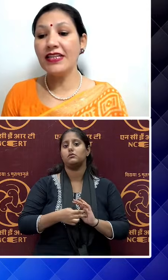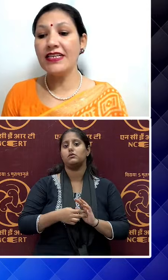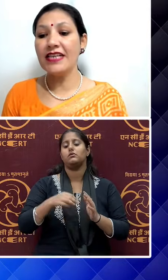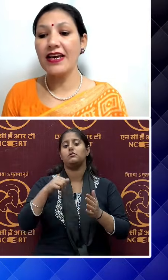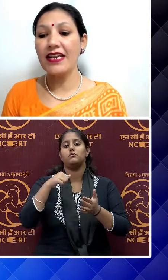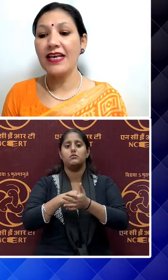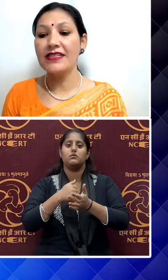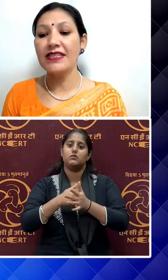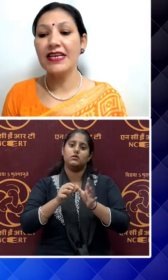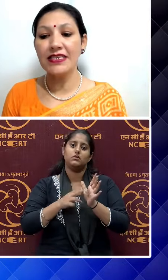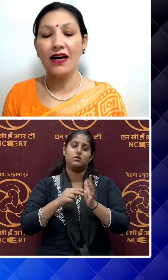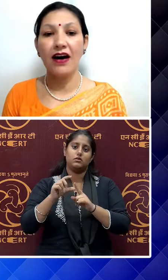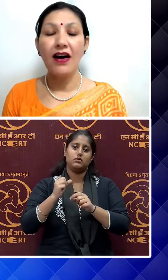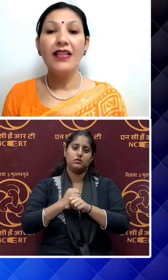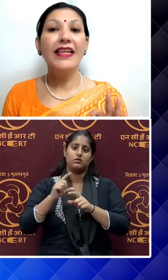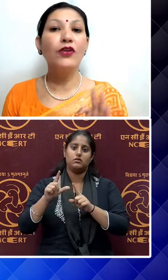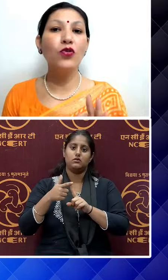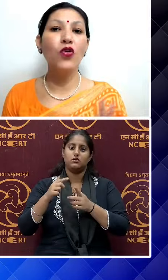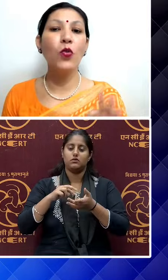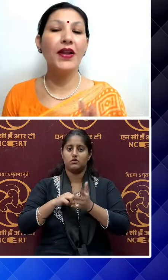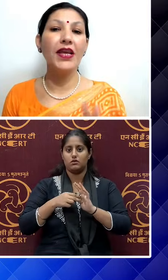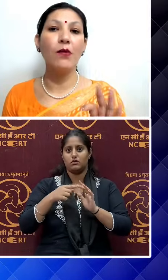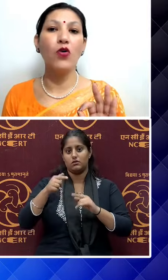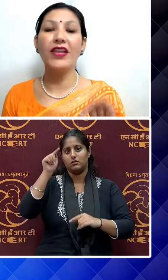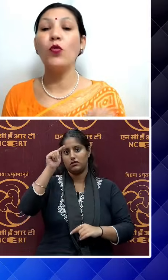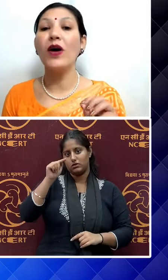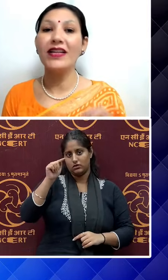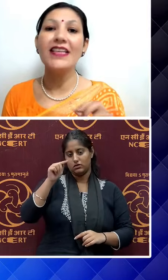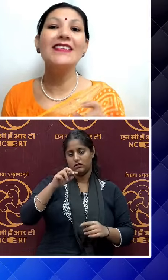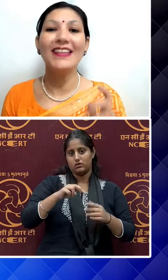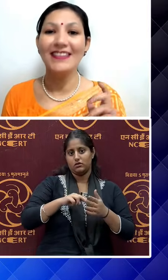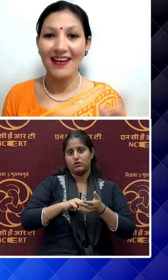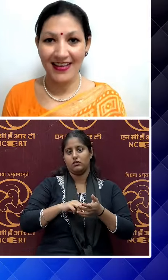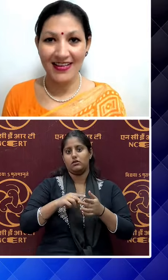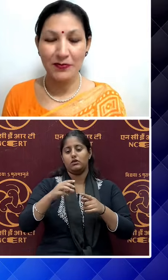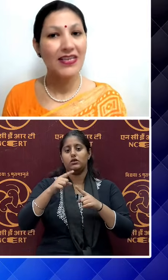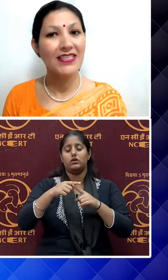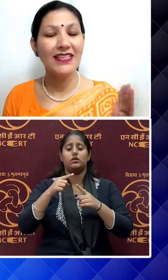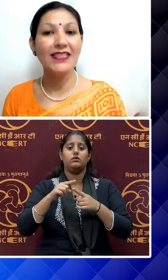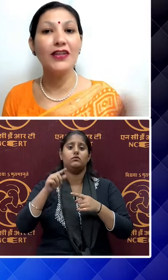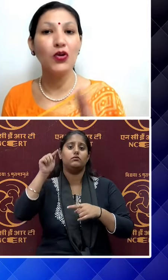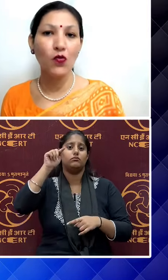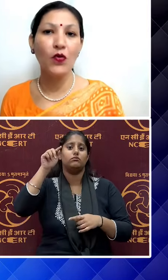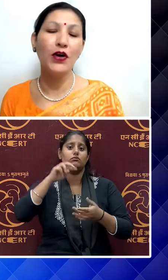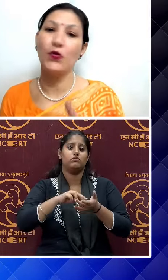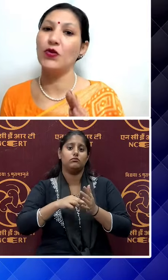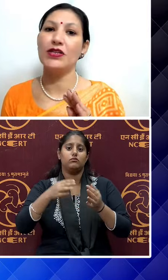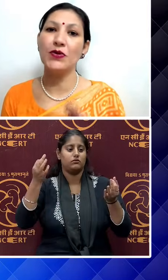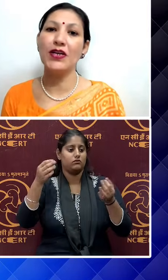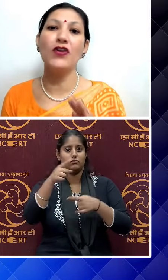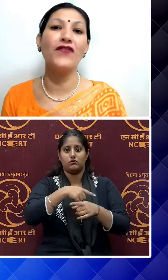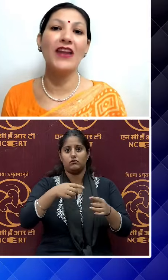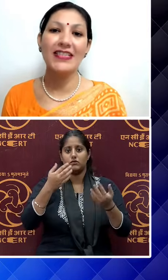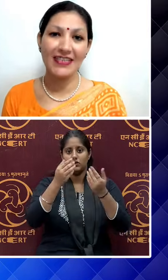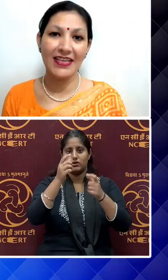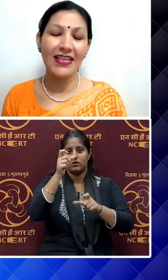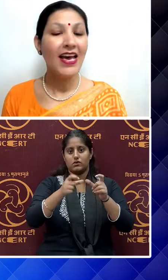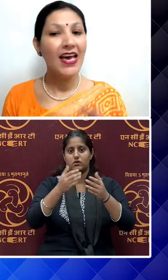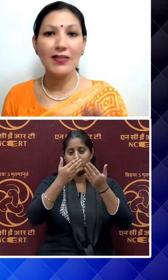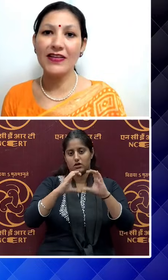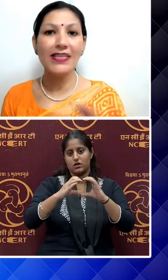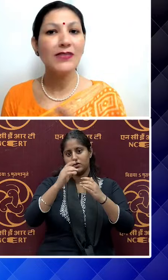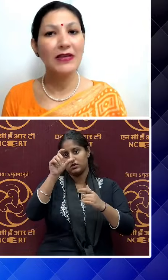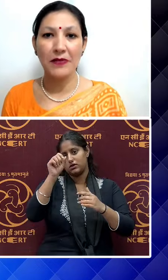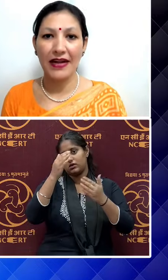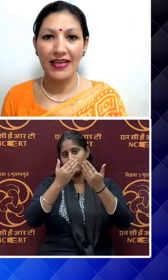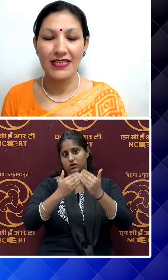I take this angle as theta, then do not worry about that what this theta is, because this is a new word to the students of class 10